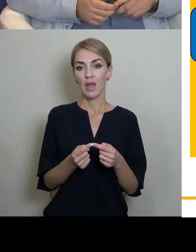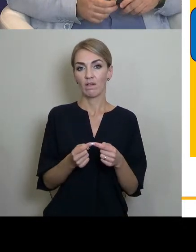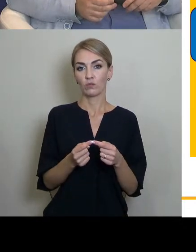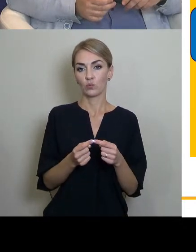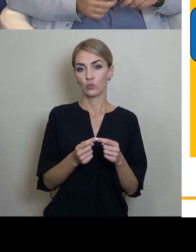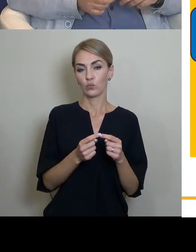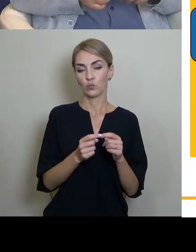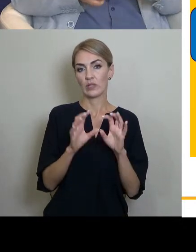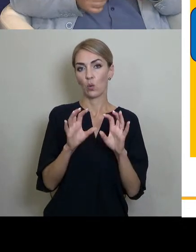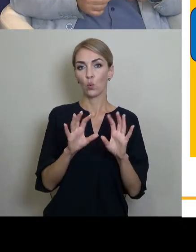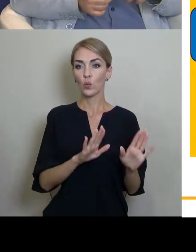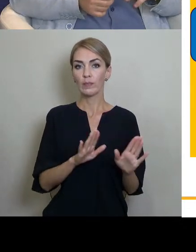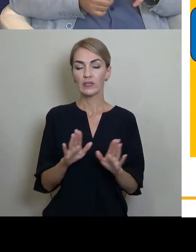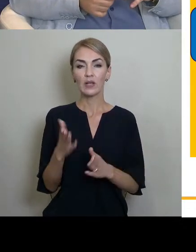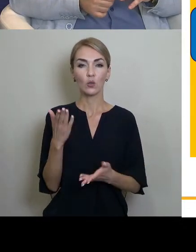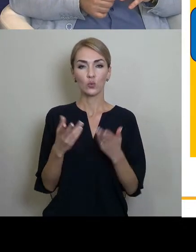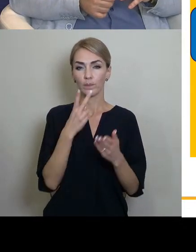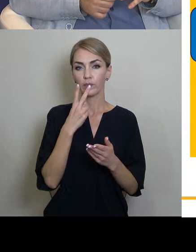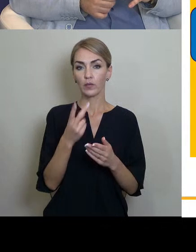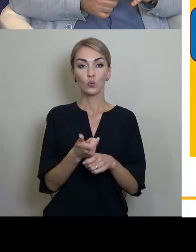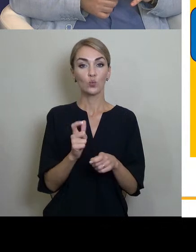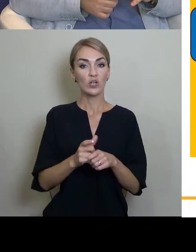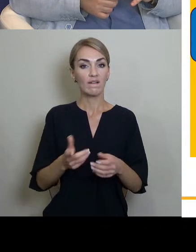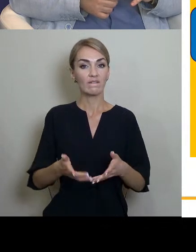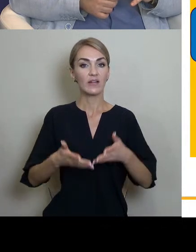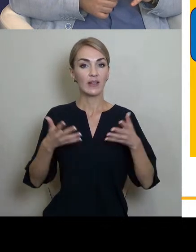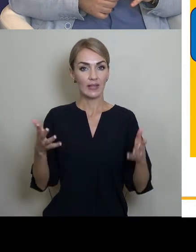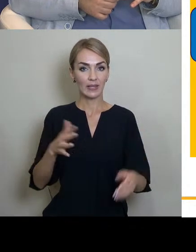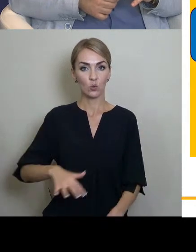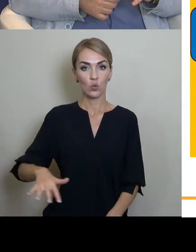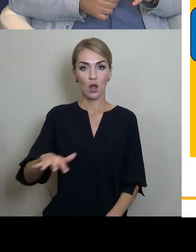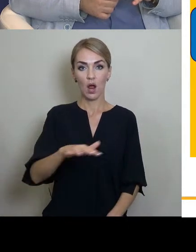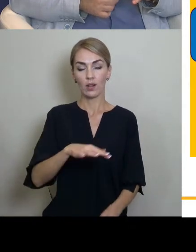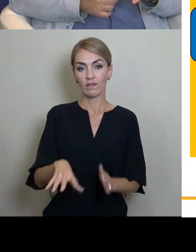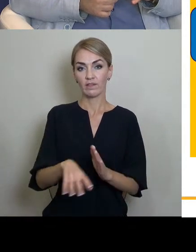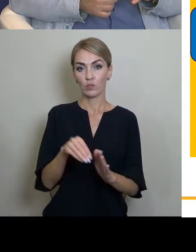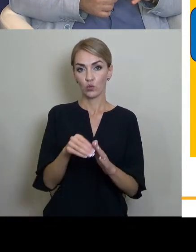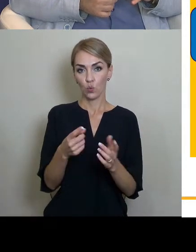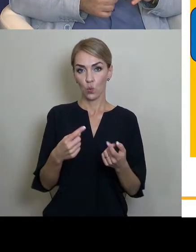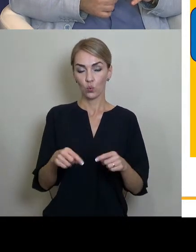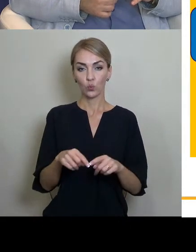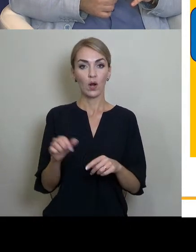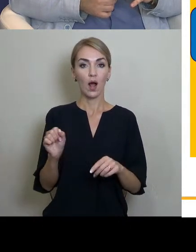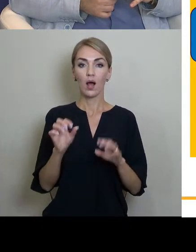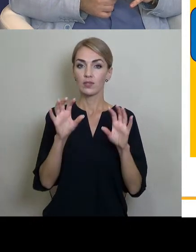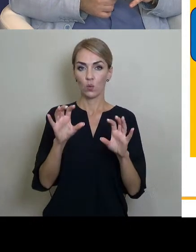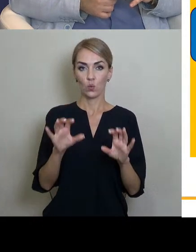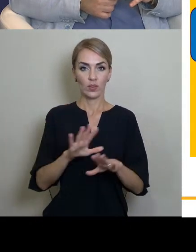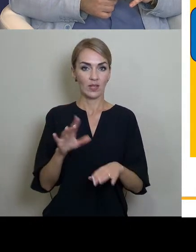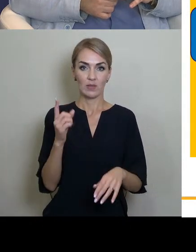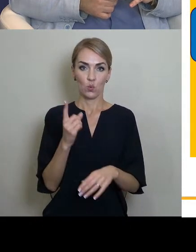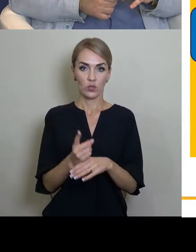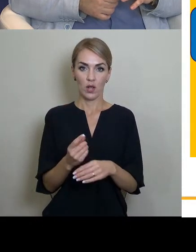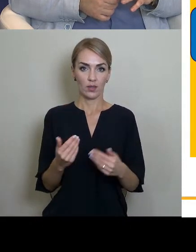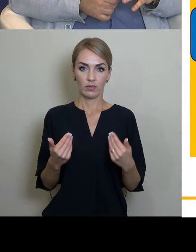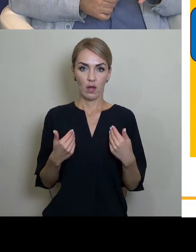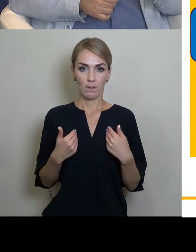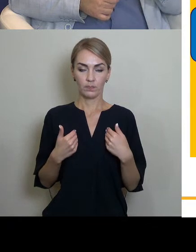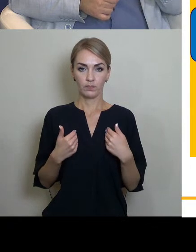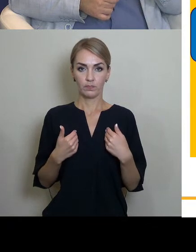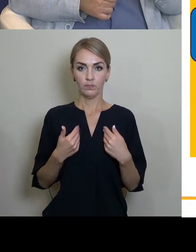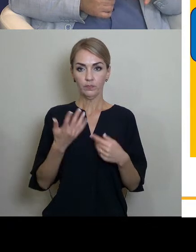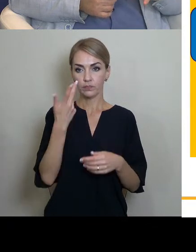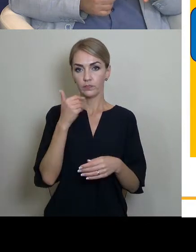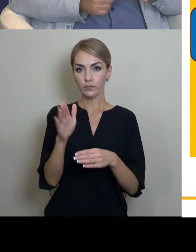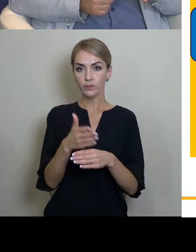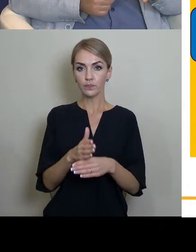certain procedure. If we are talking about the large constituency, and the law does not